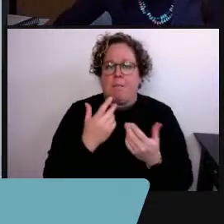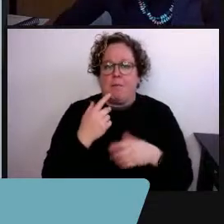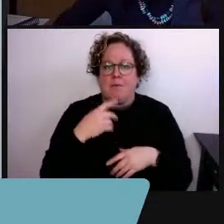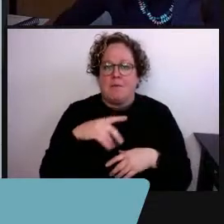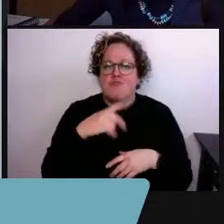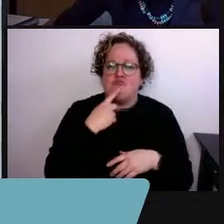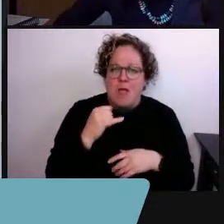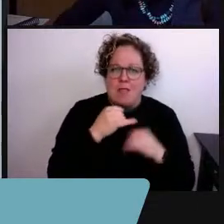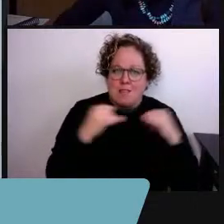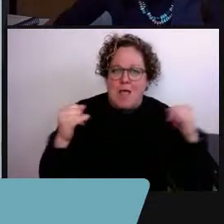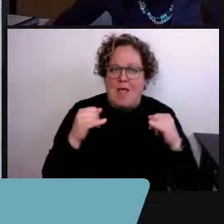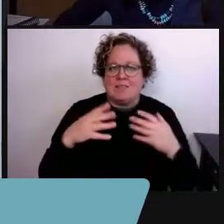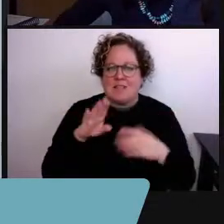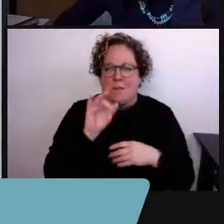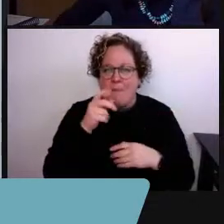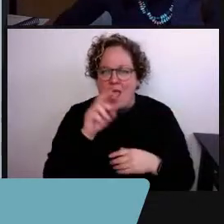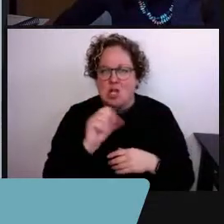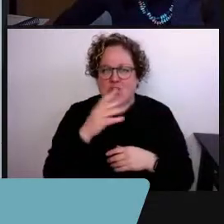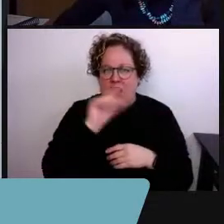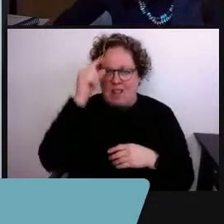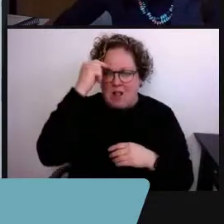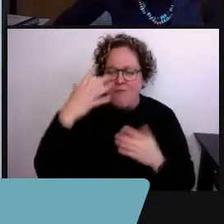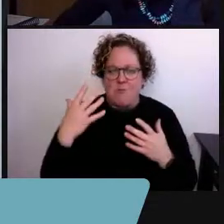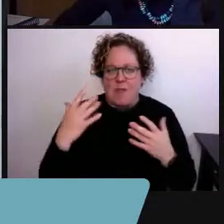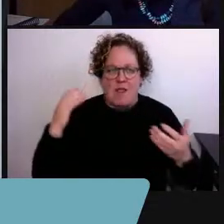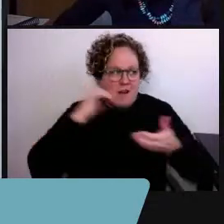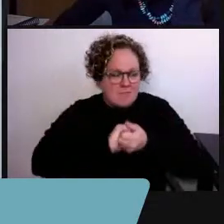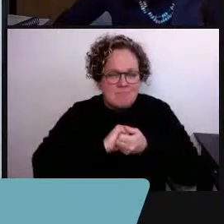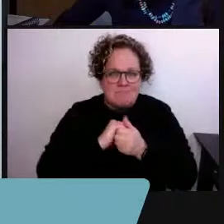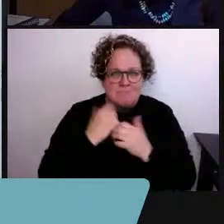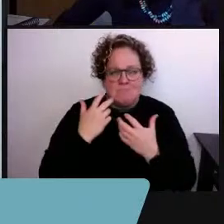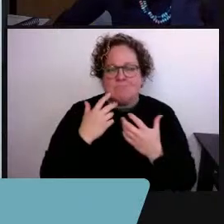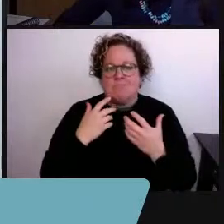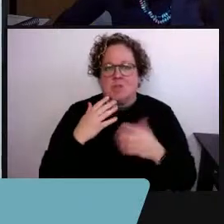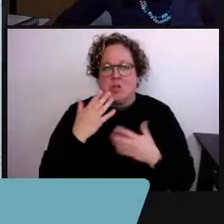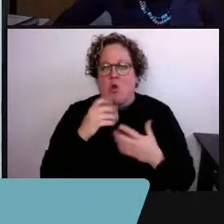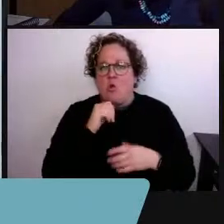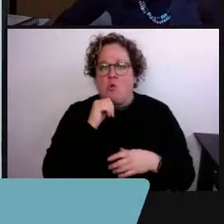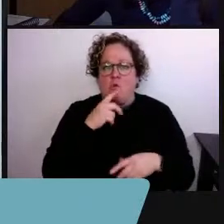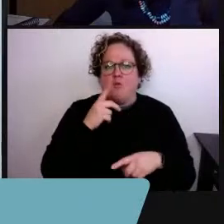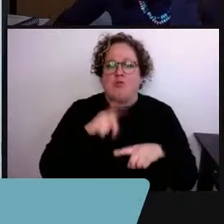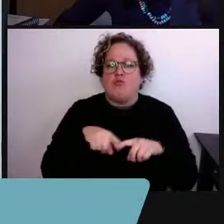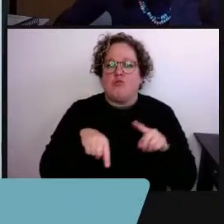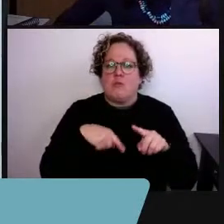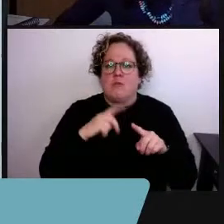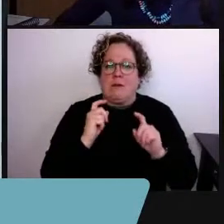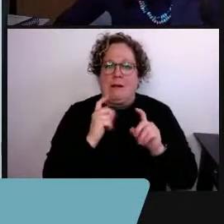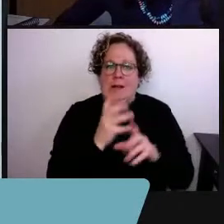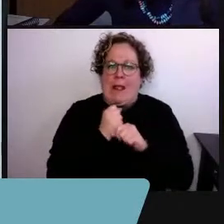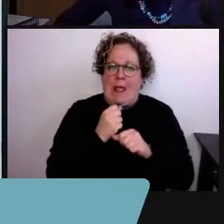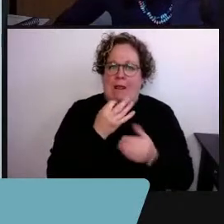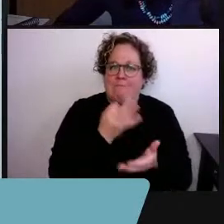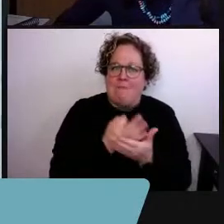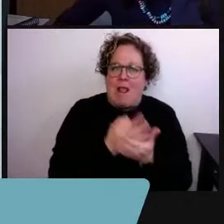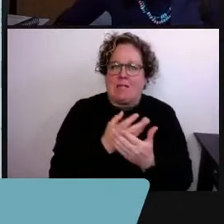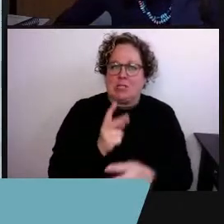these lines to say which communities were mortgageable and could get financing. And that, of course, created the,